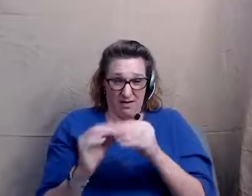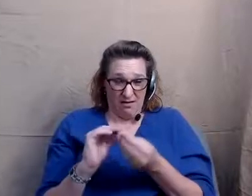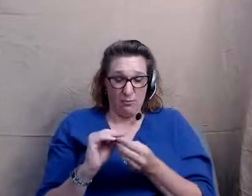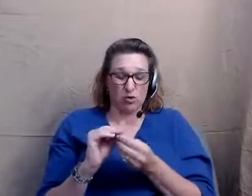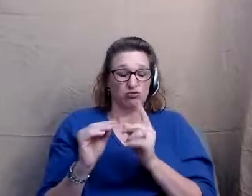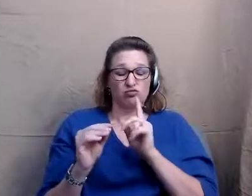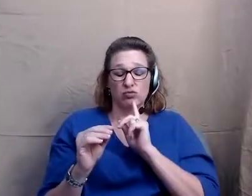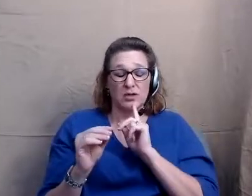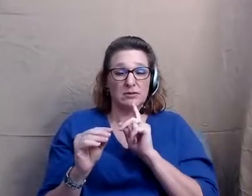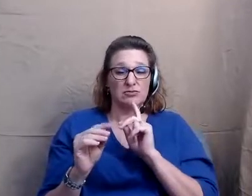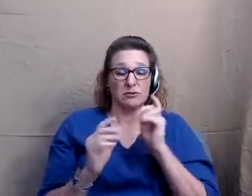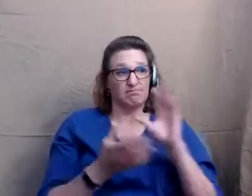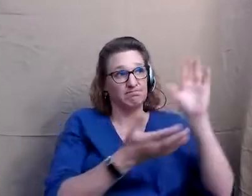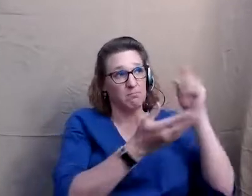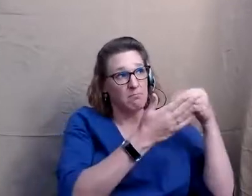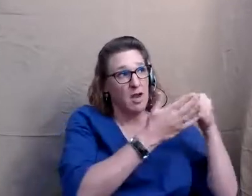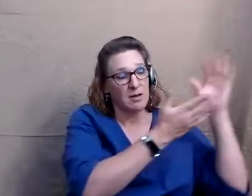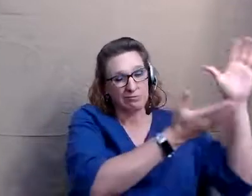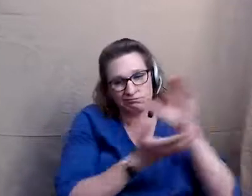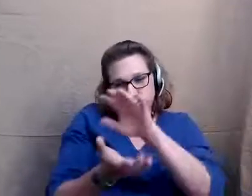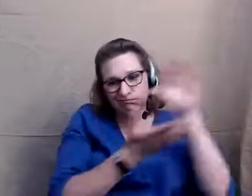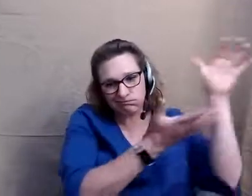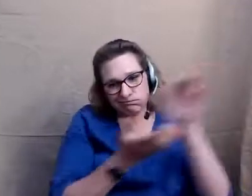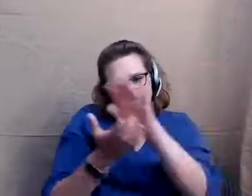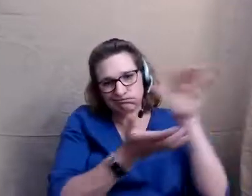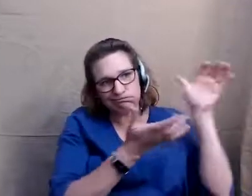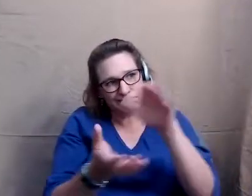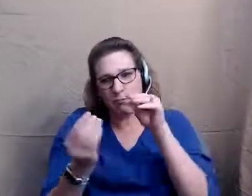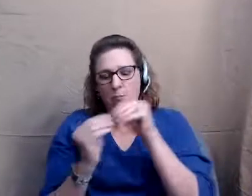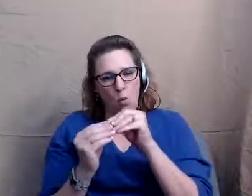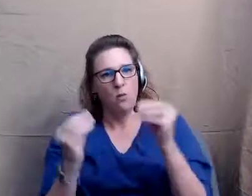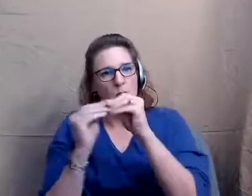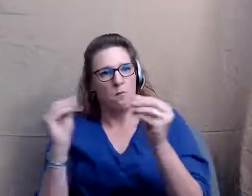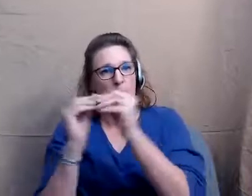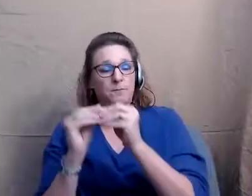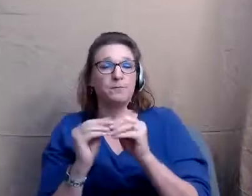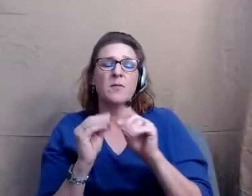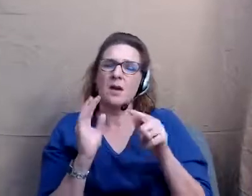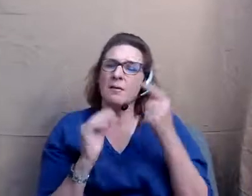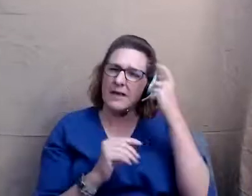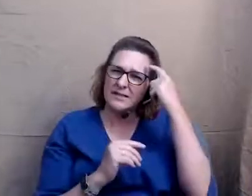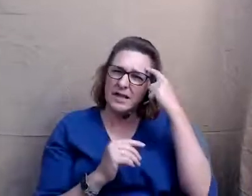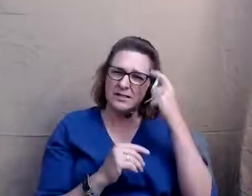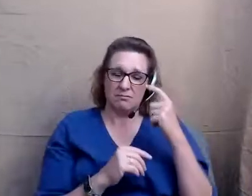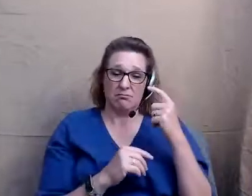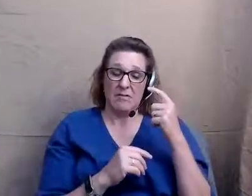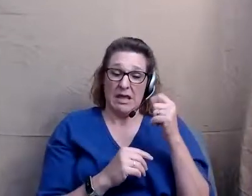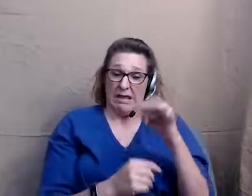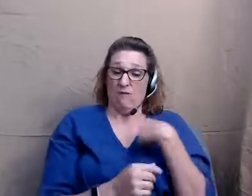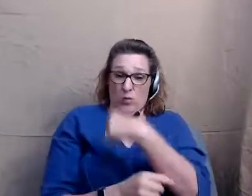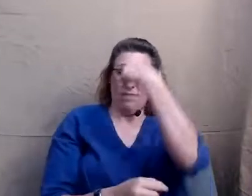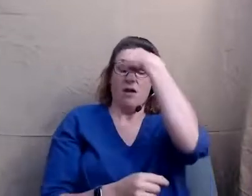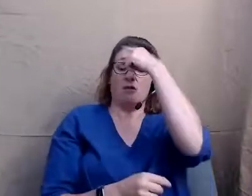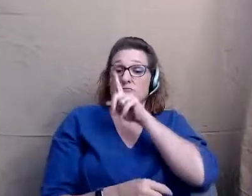Now, all of this would make sense if we had some reason to believe that criminalization was working. And